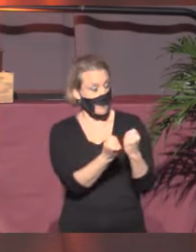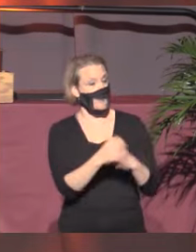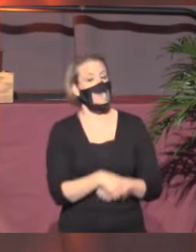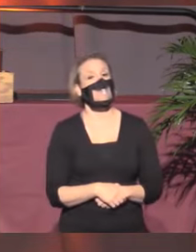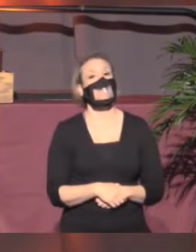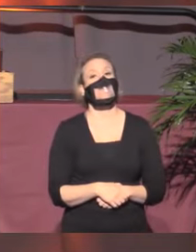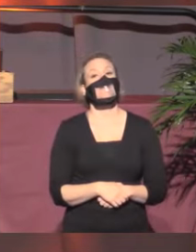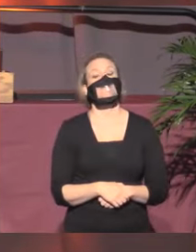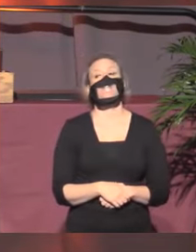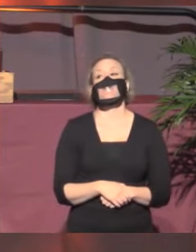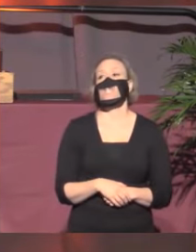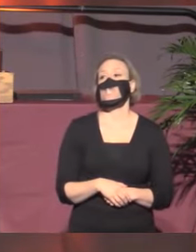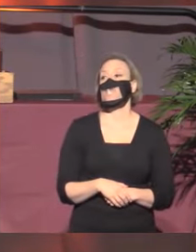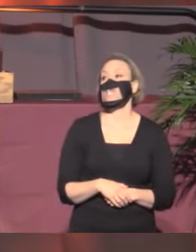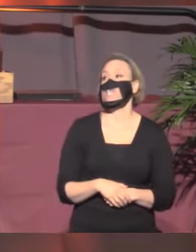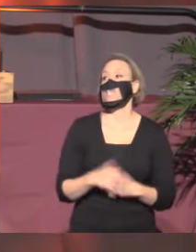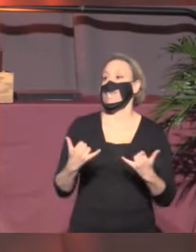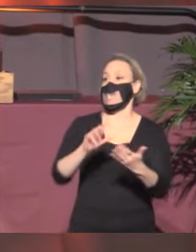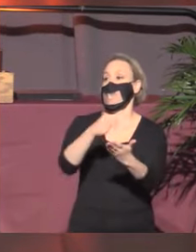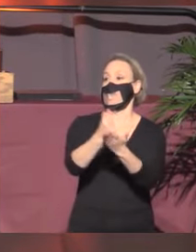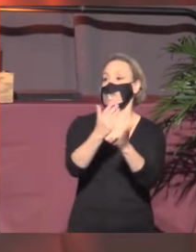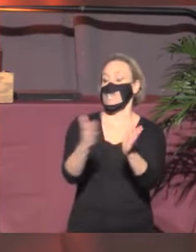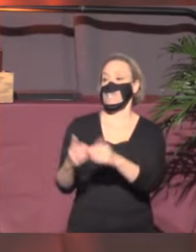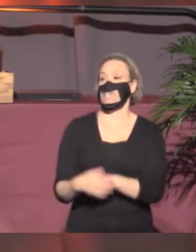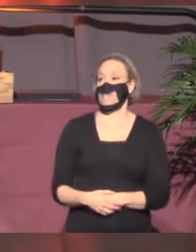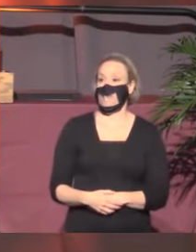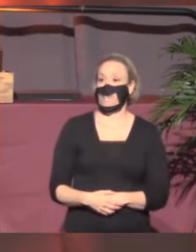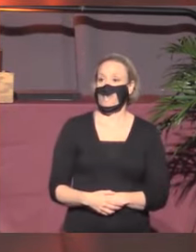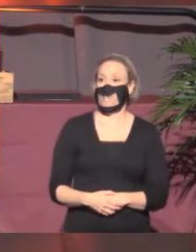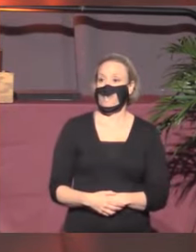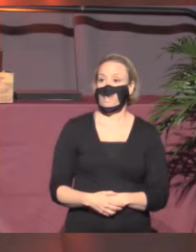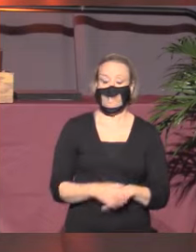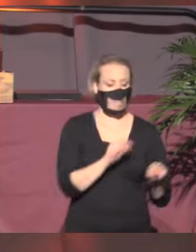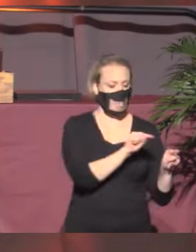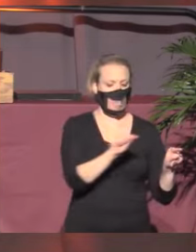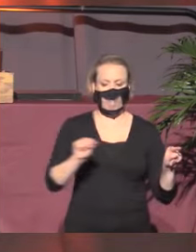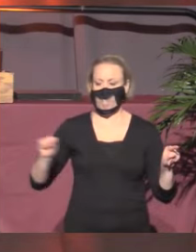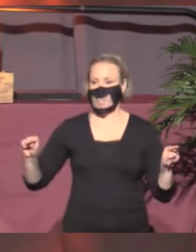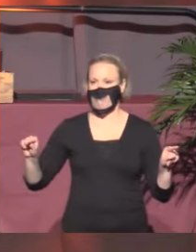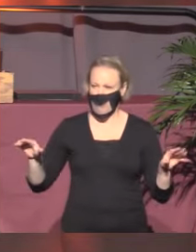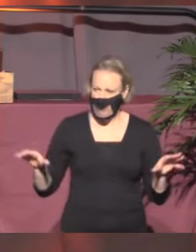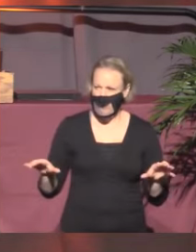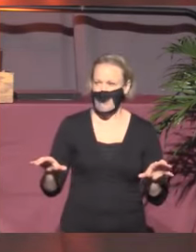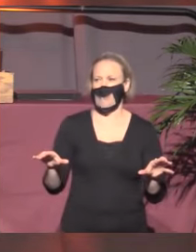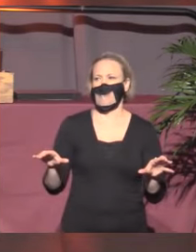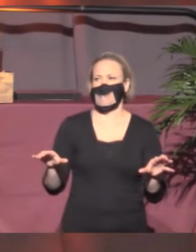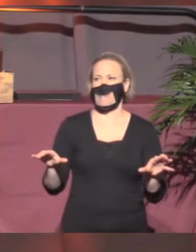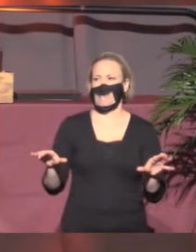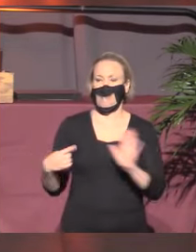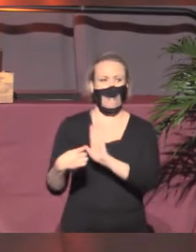other honor societies, a graduate student. We ask you to live the values of a Wesleyan